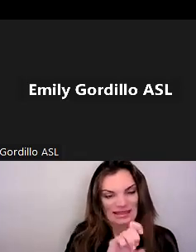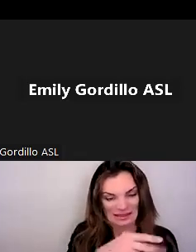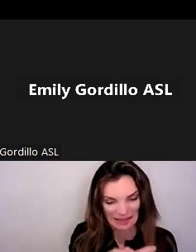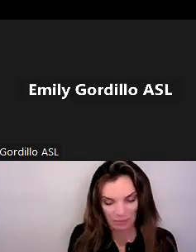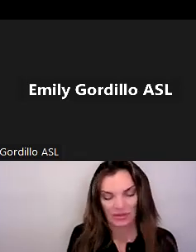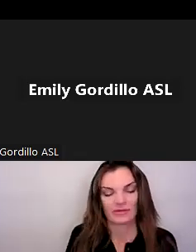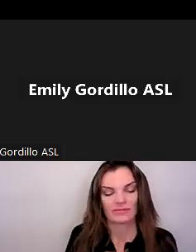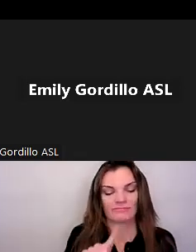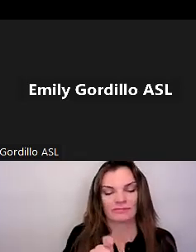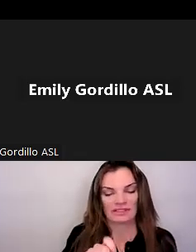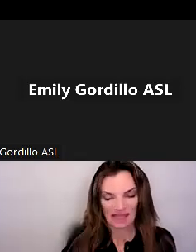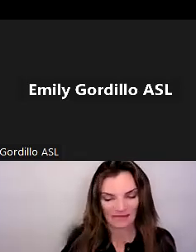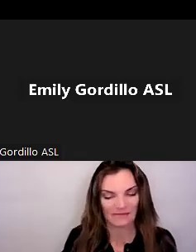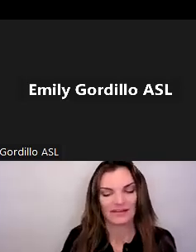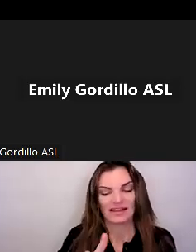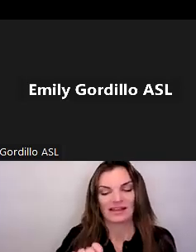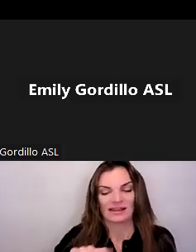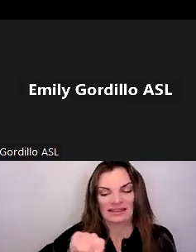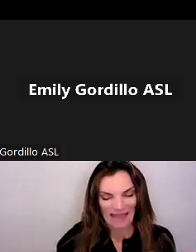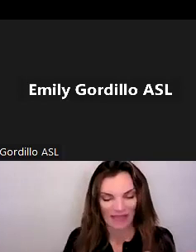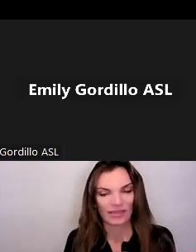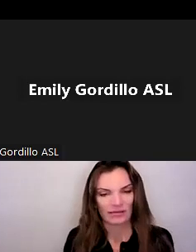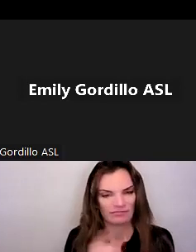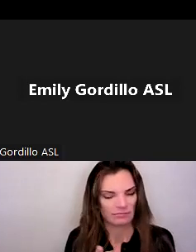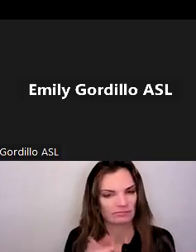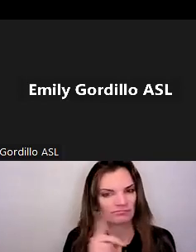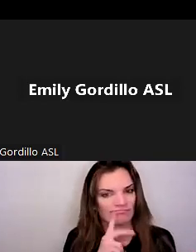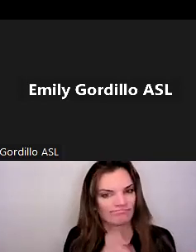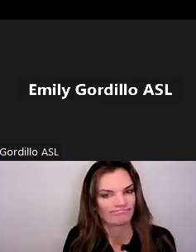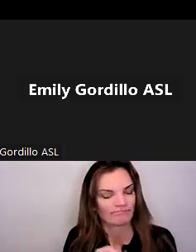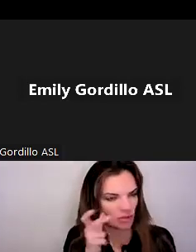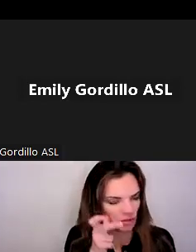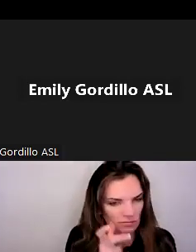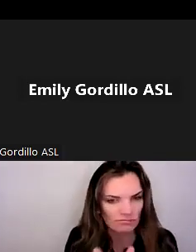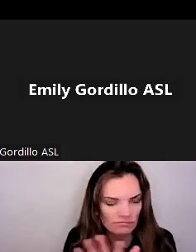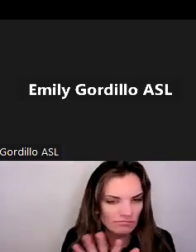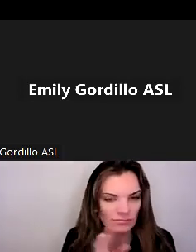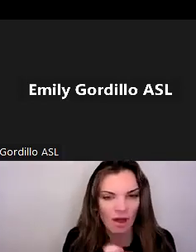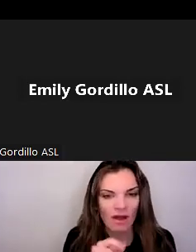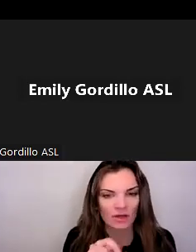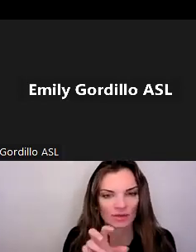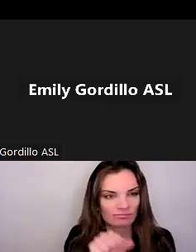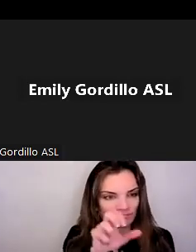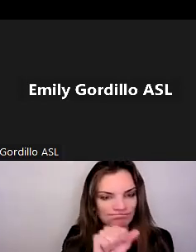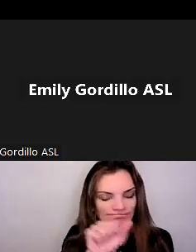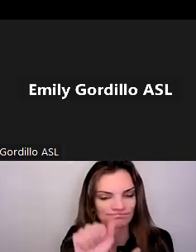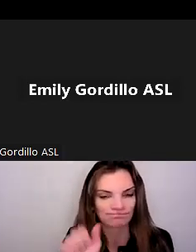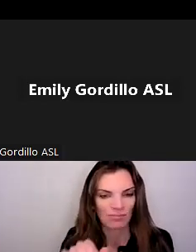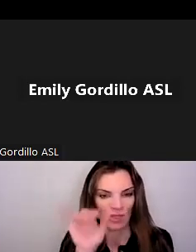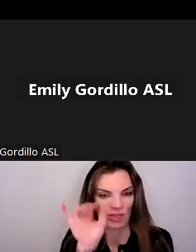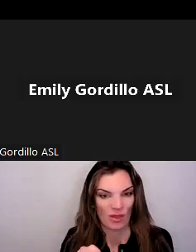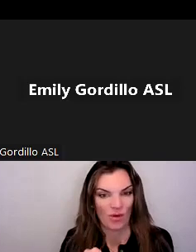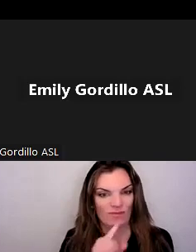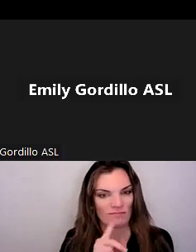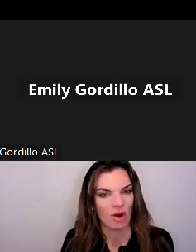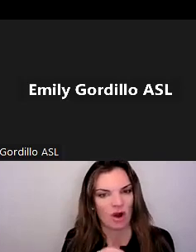voiceless consonants are really challenging to be able to differentiate between. And if you're missing those, it's hard to fully